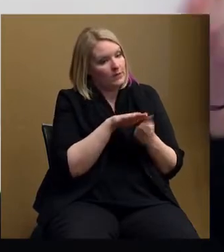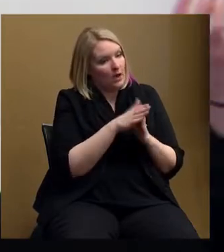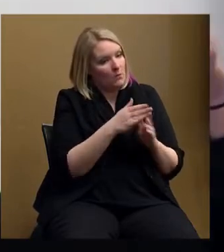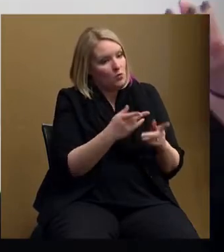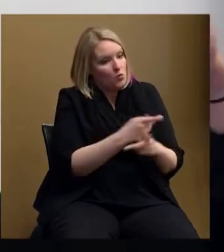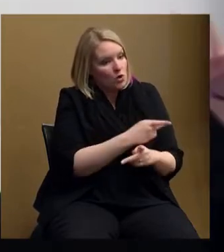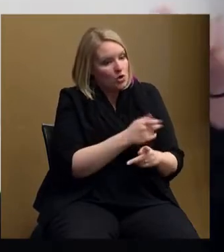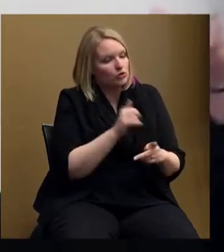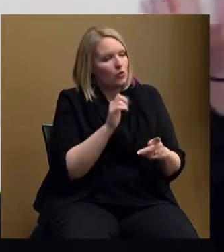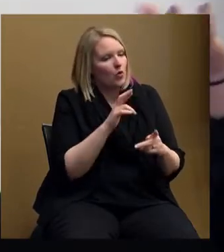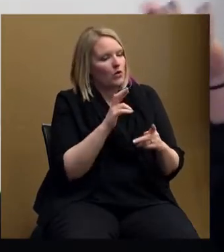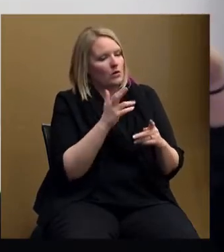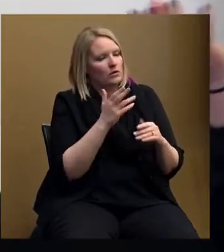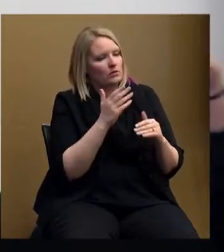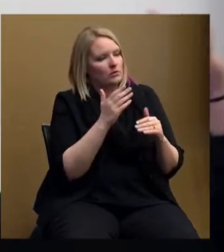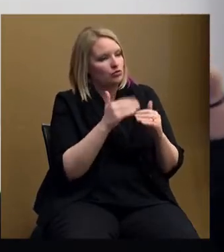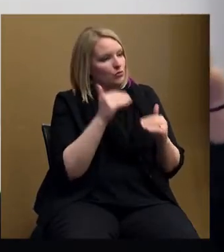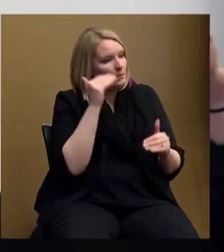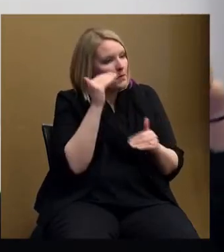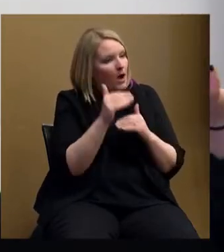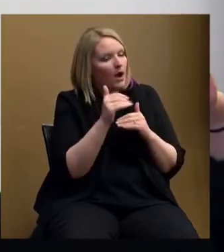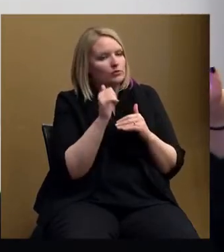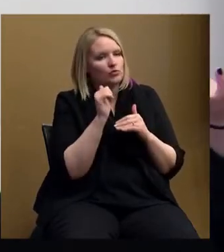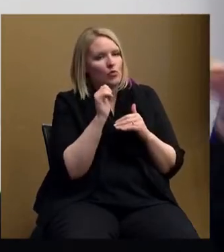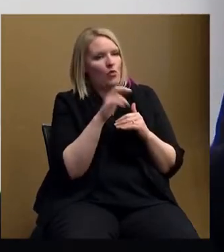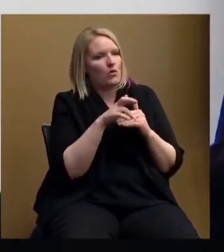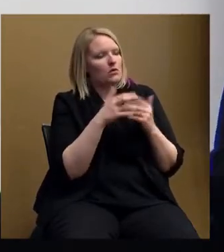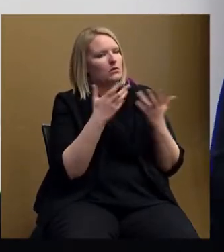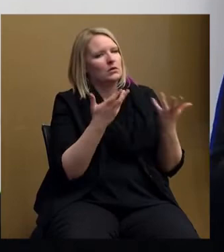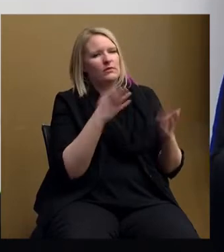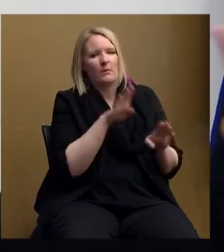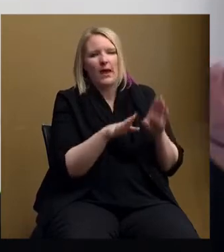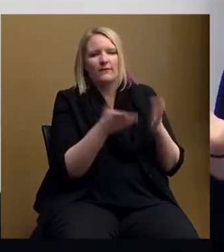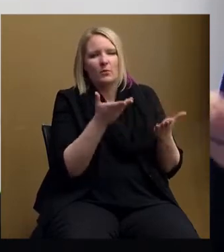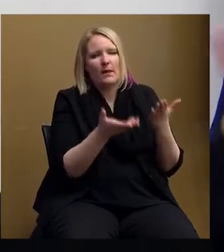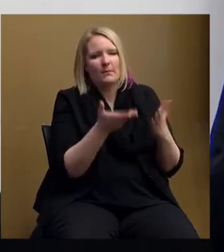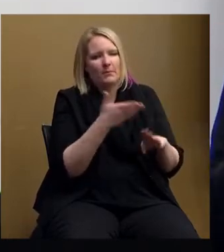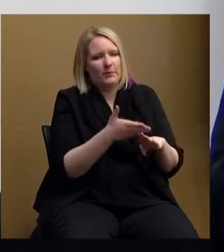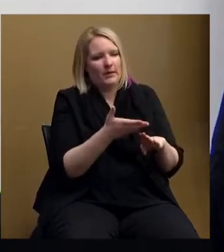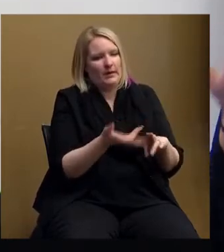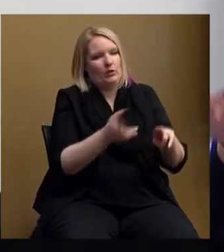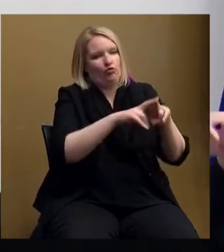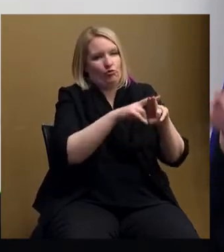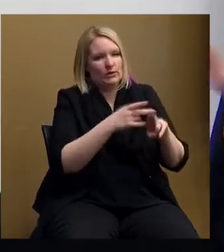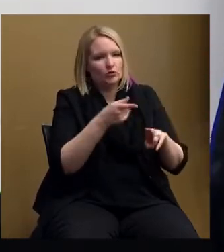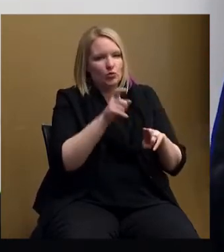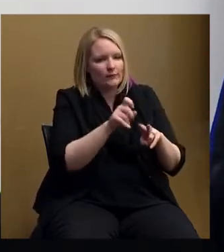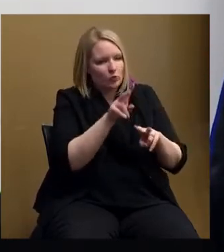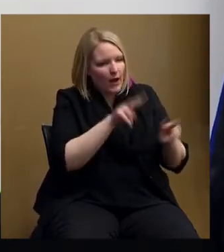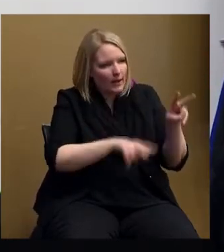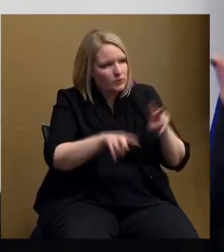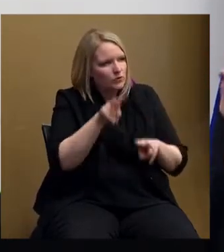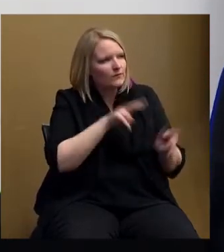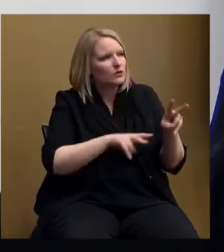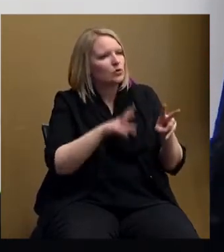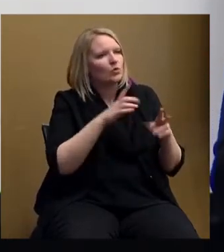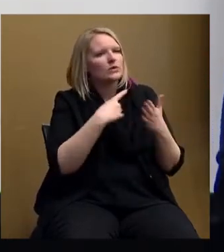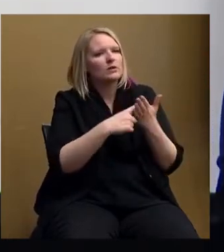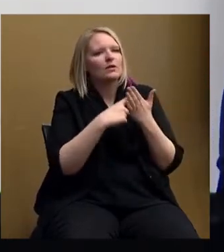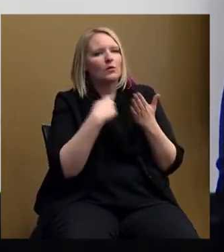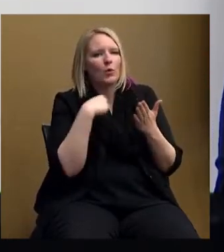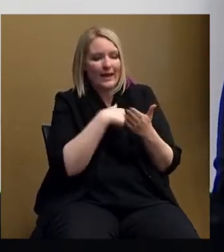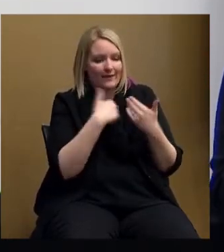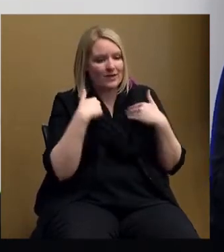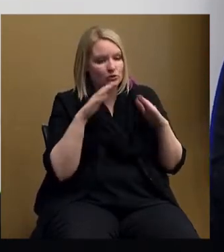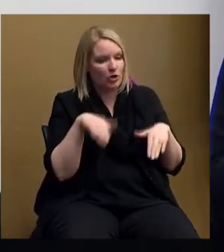much access to them, the behavior actually may go up. So you're going to have to do some observation. We were talking about the fact that we have a